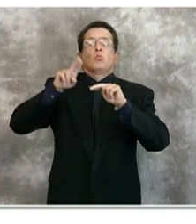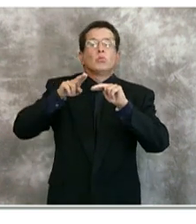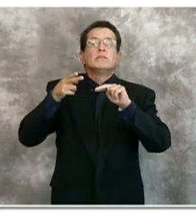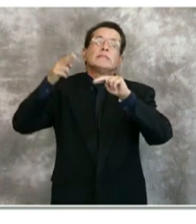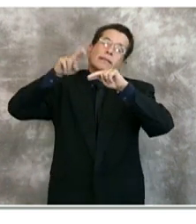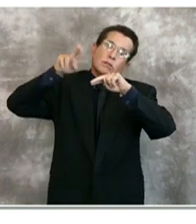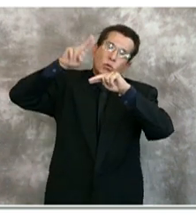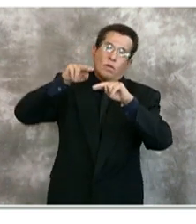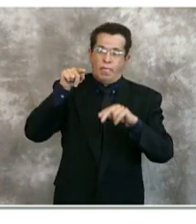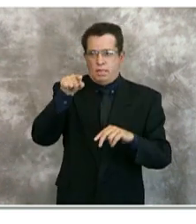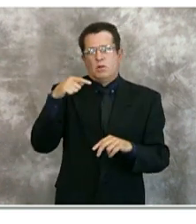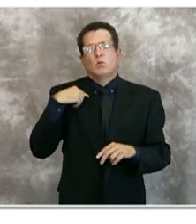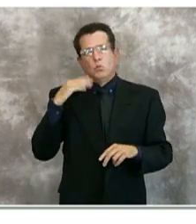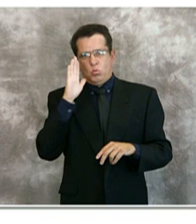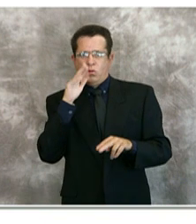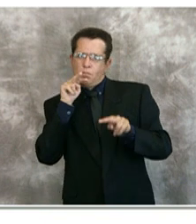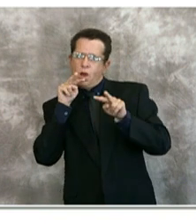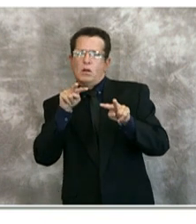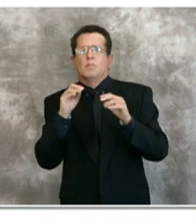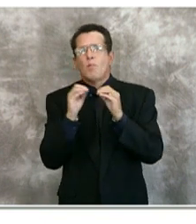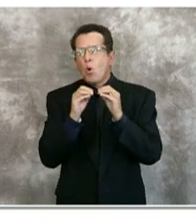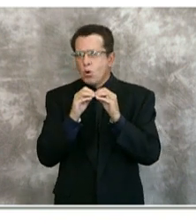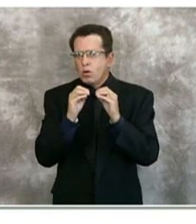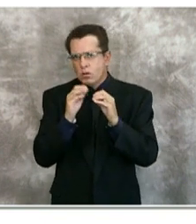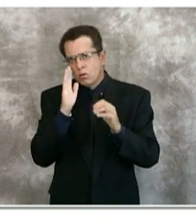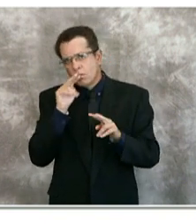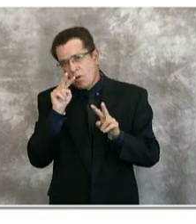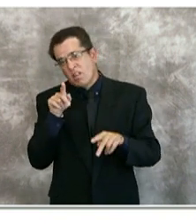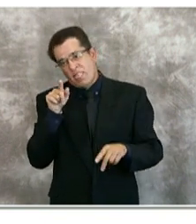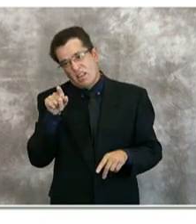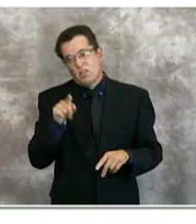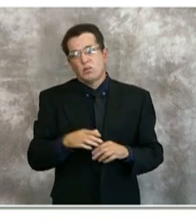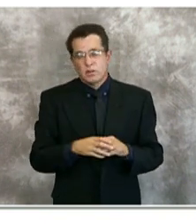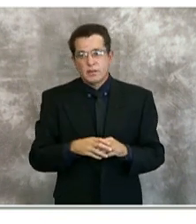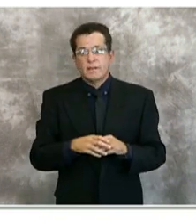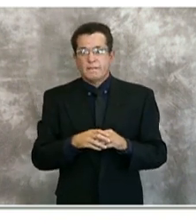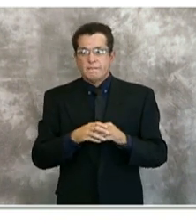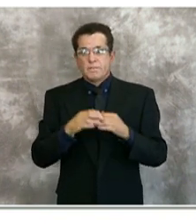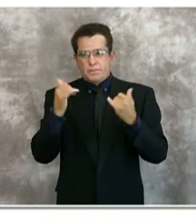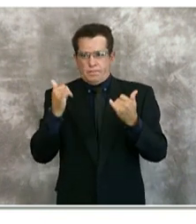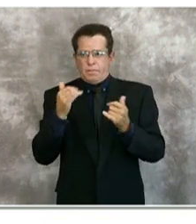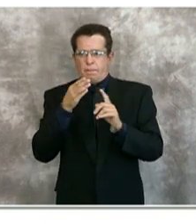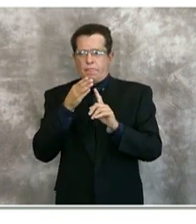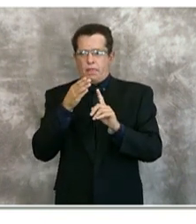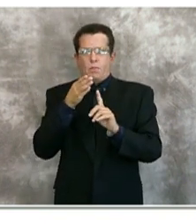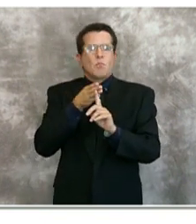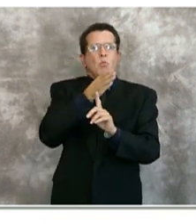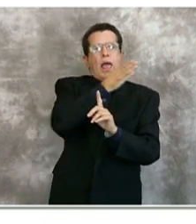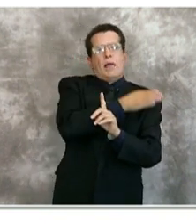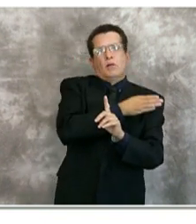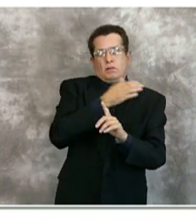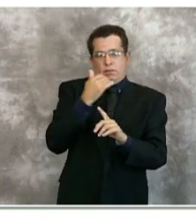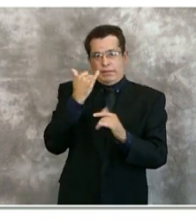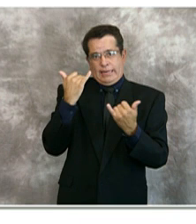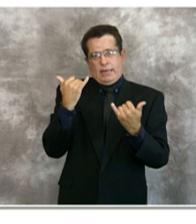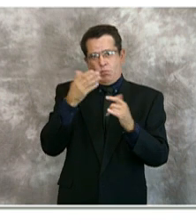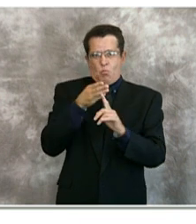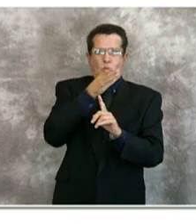to closely monitor that. Until today's report, the prior 3 days were